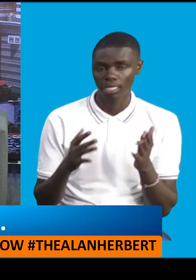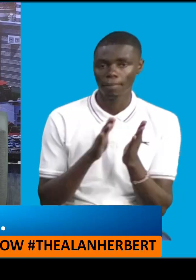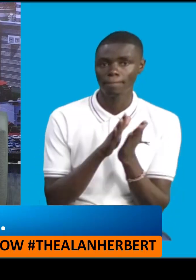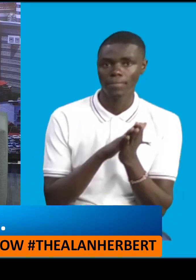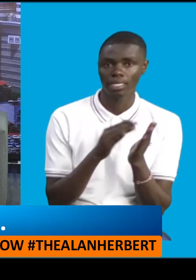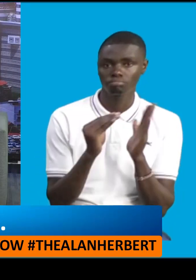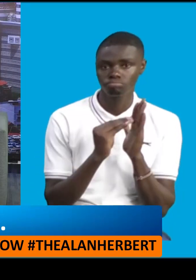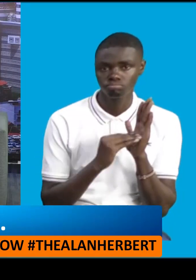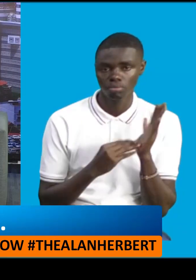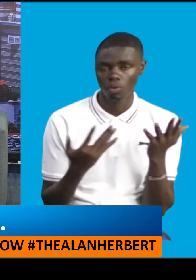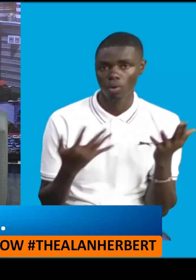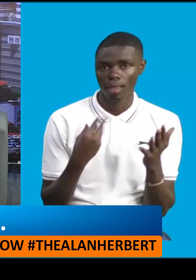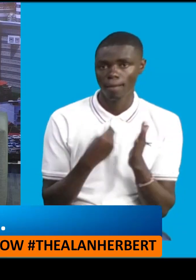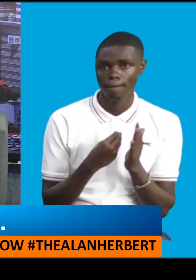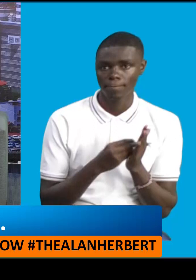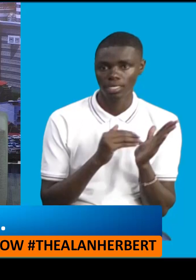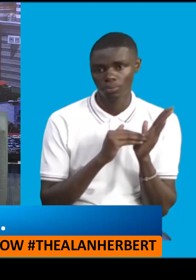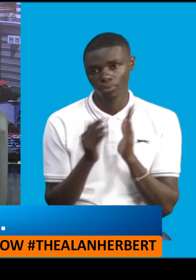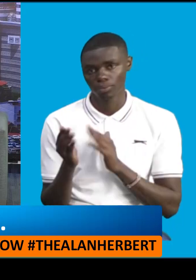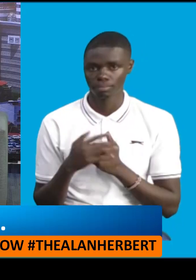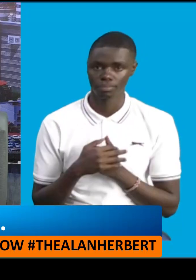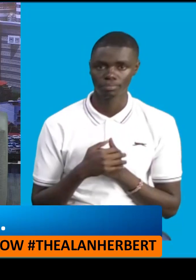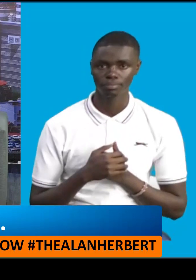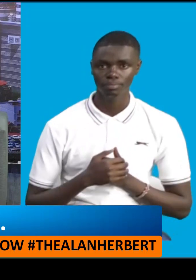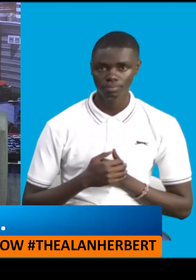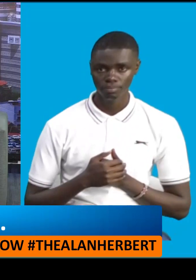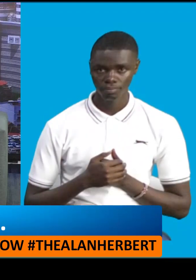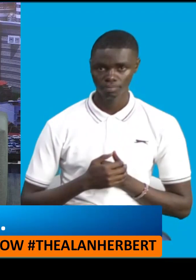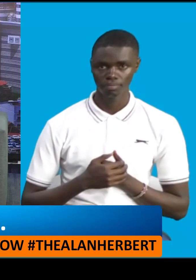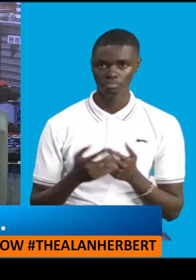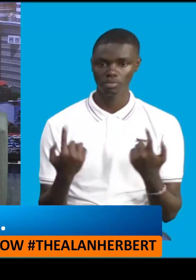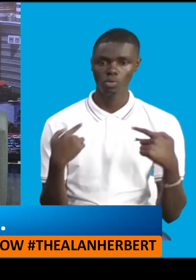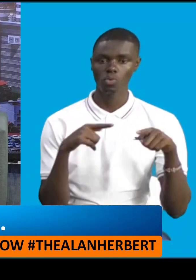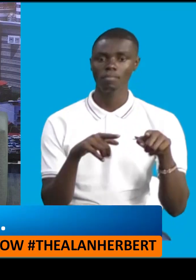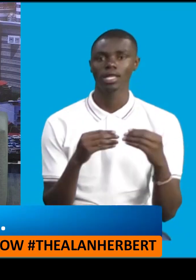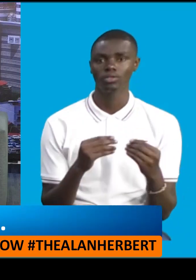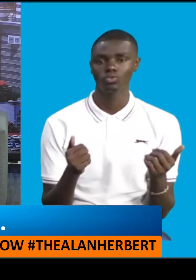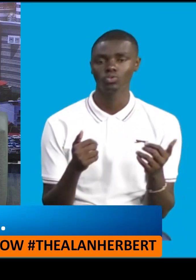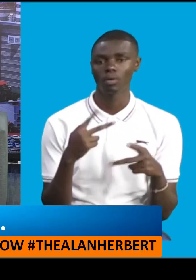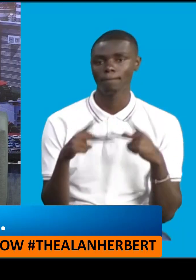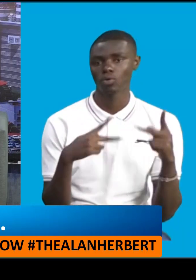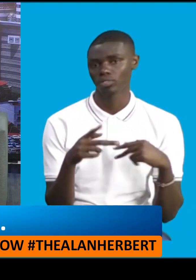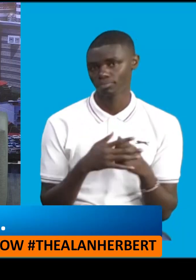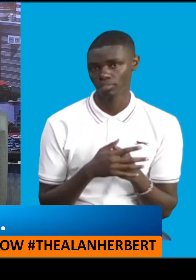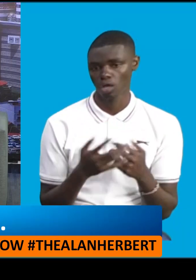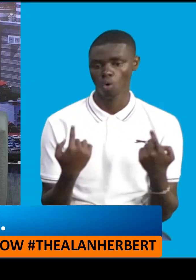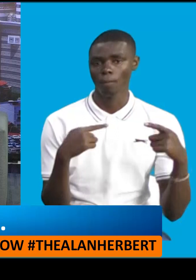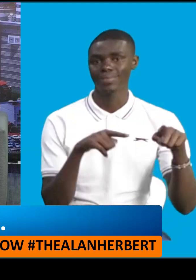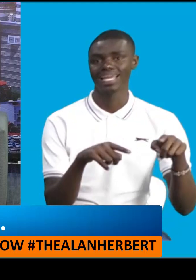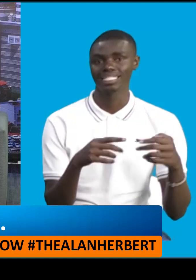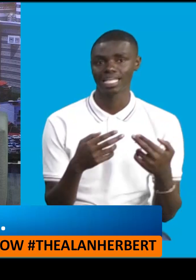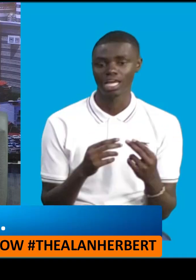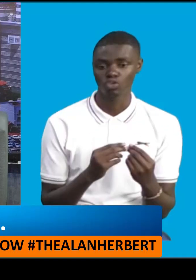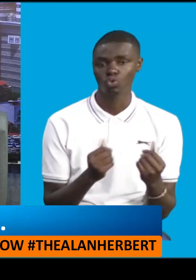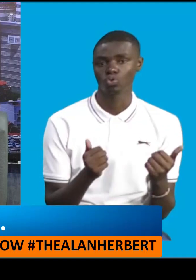bank details of where that money That should may be wired. Yes. All right. And compliant resolution process. How does the